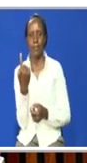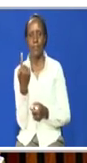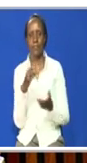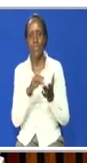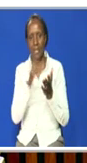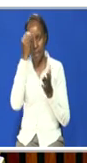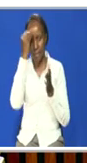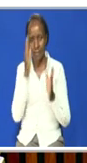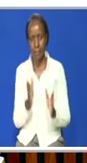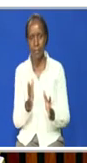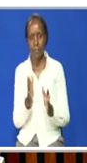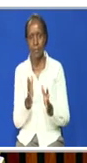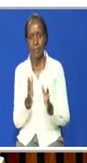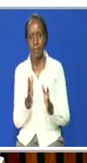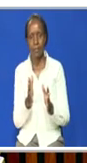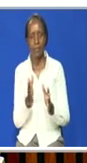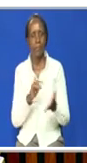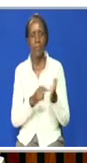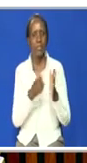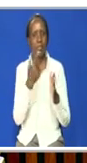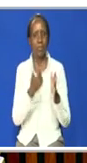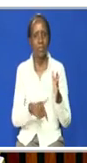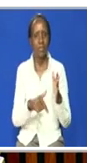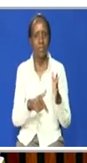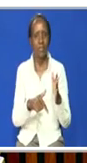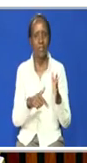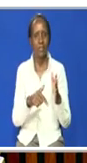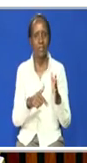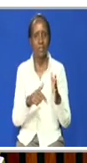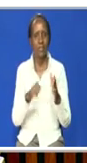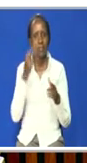Learner, what do I mean by addition?